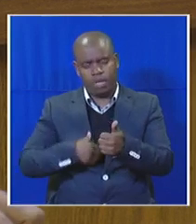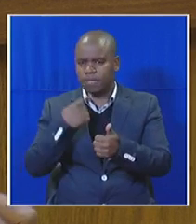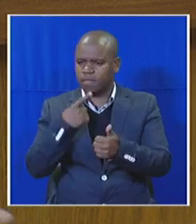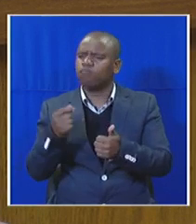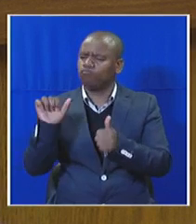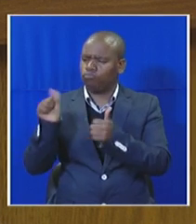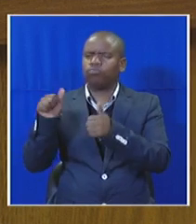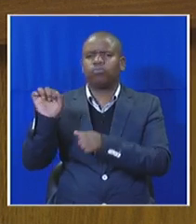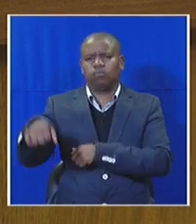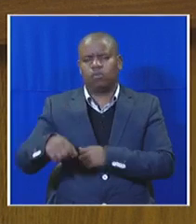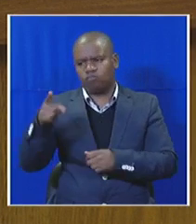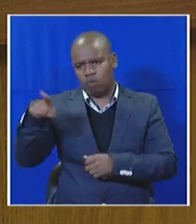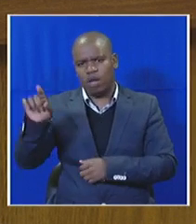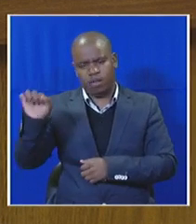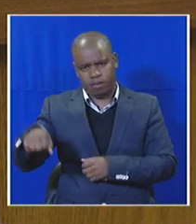And I explained,